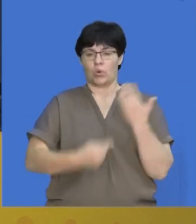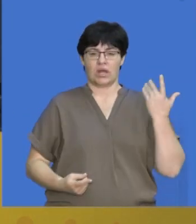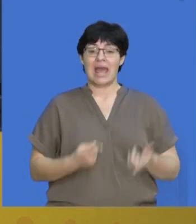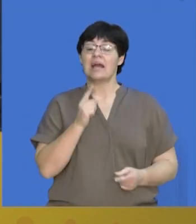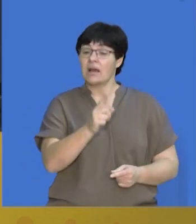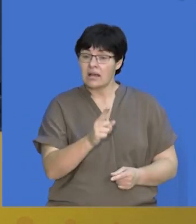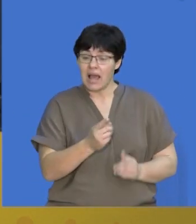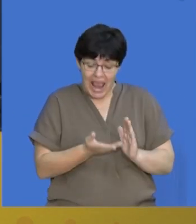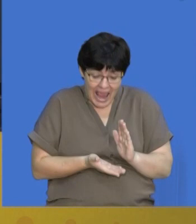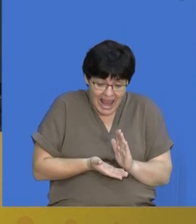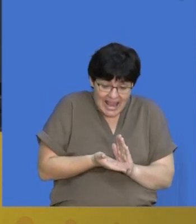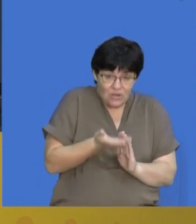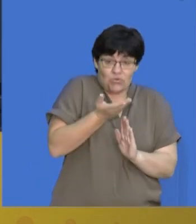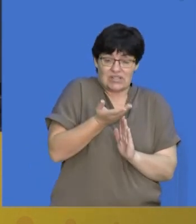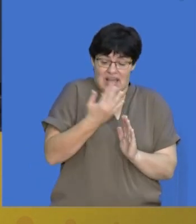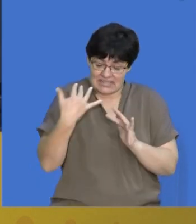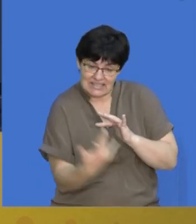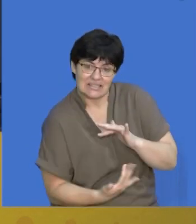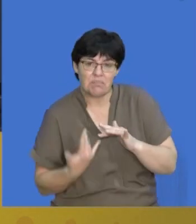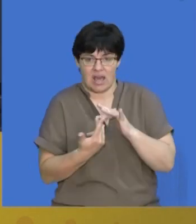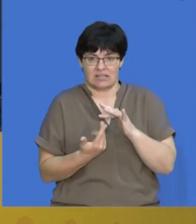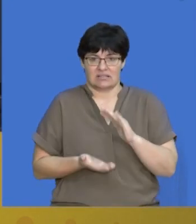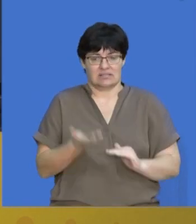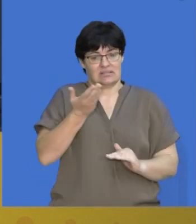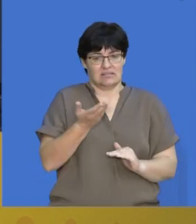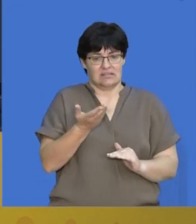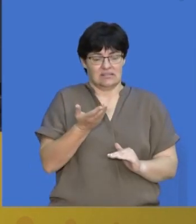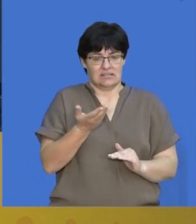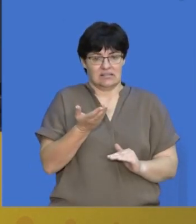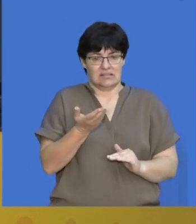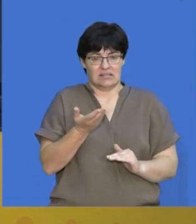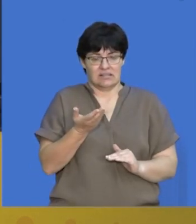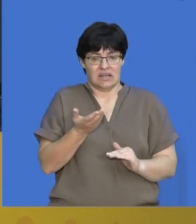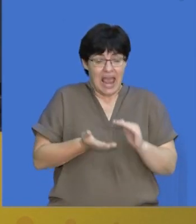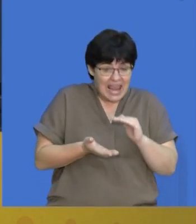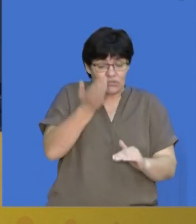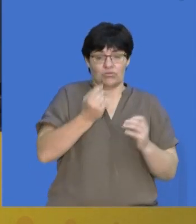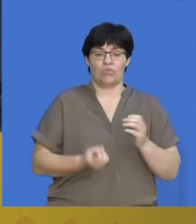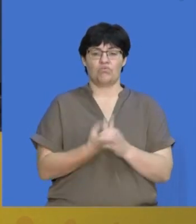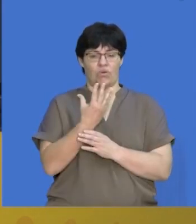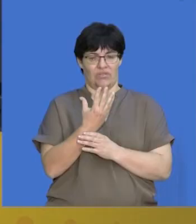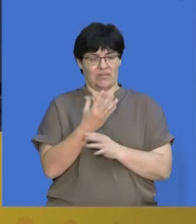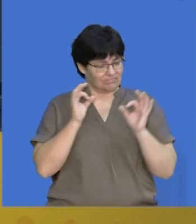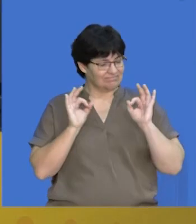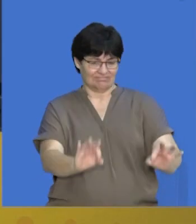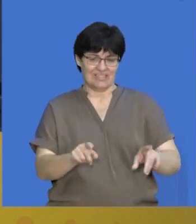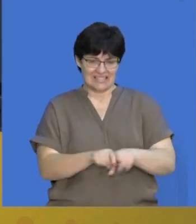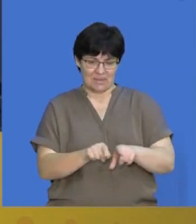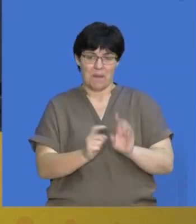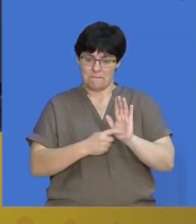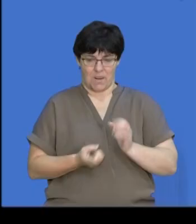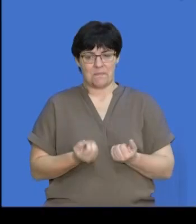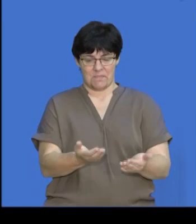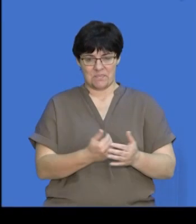it's increasing growth. Stimulating, you didn't have to use the word stimulating. Increasing growth would also have given you this